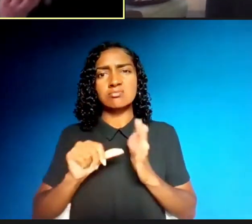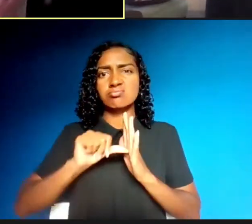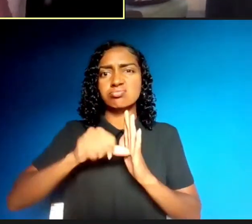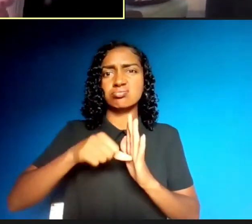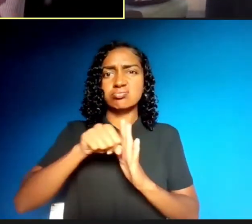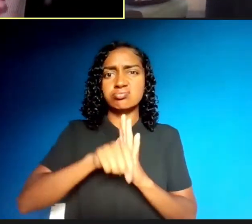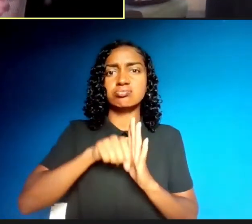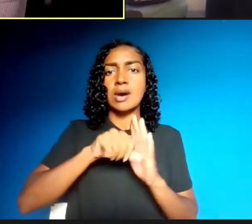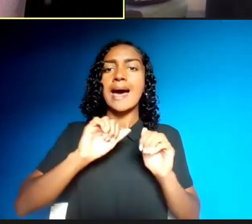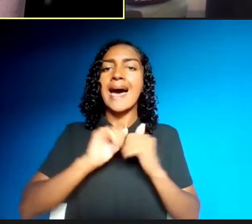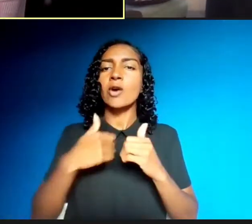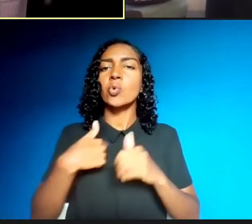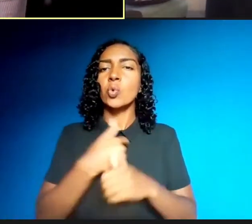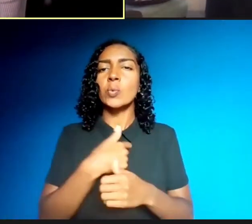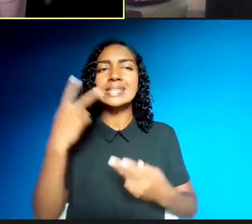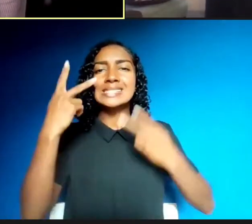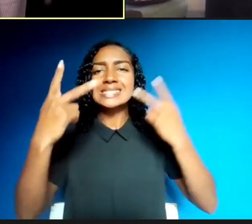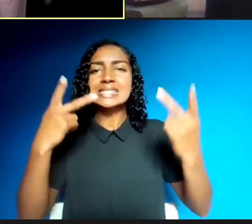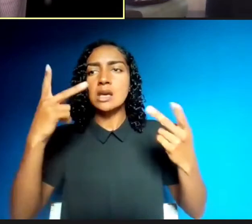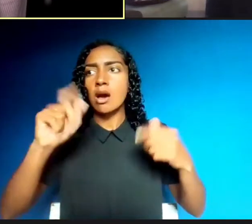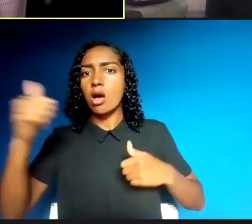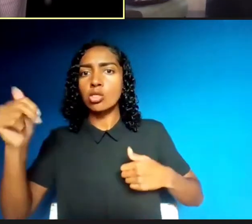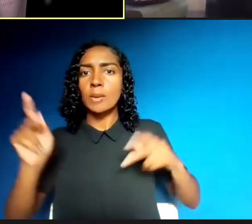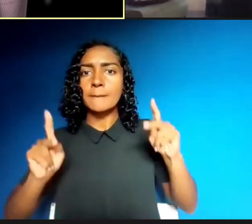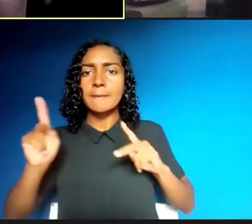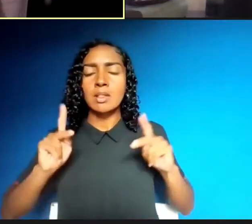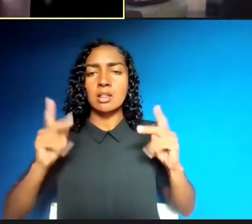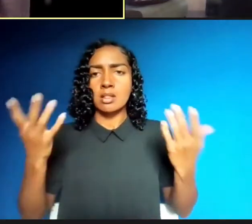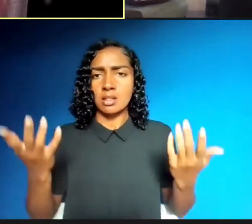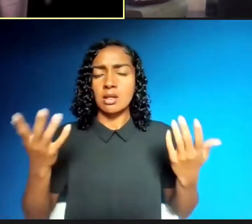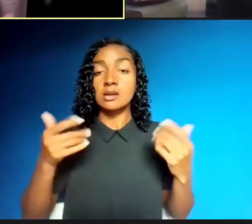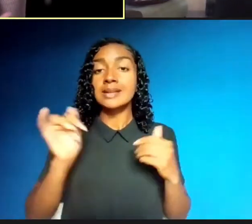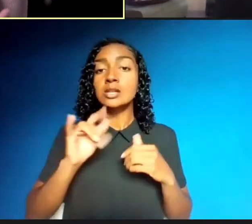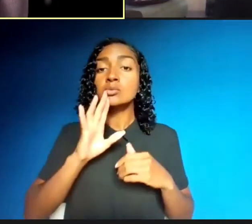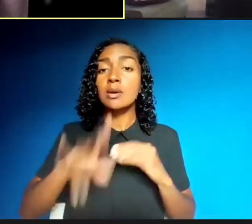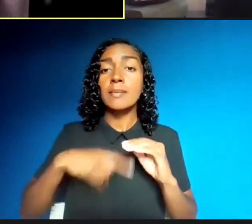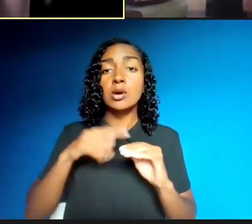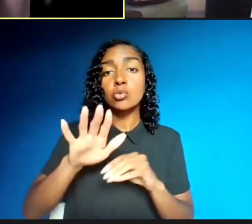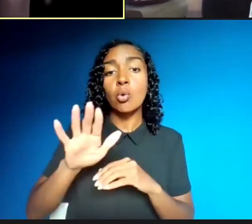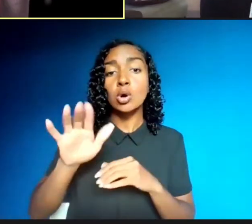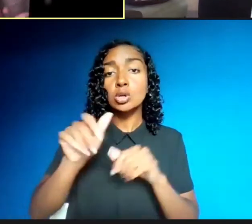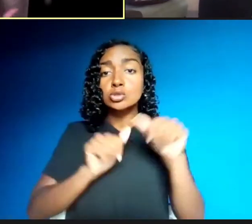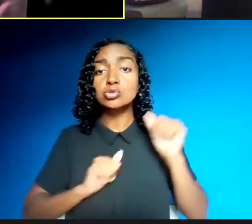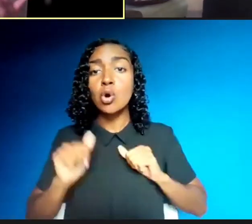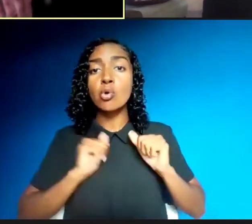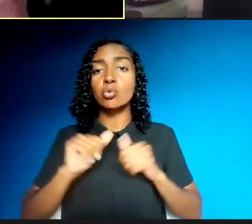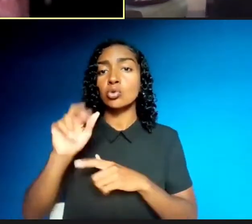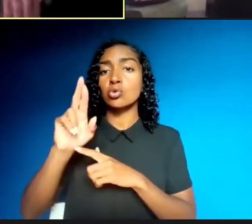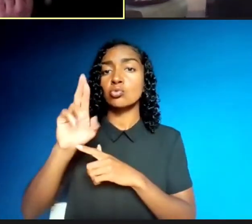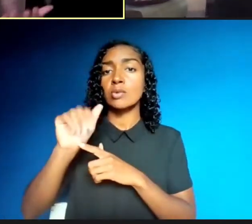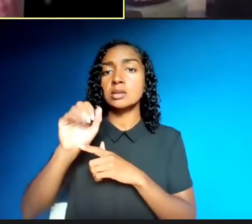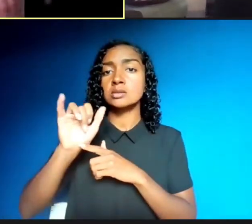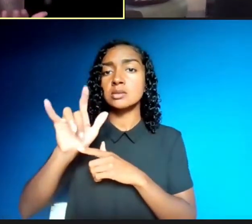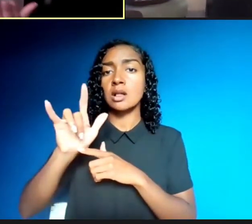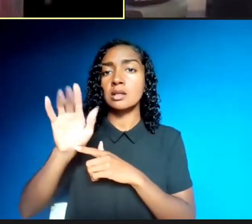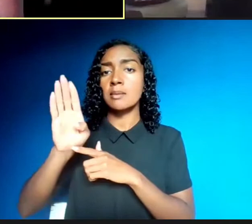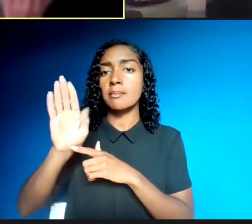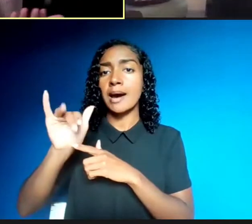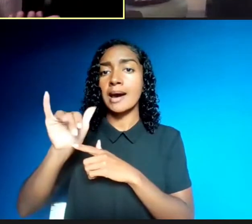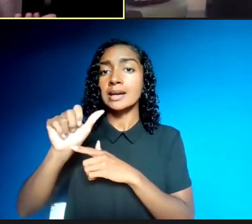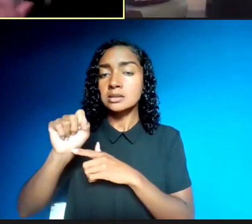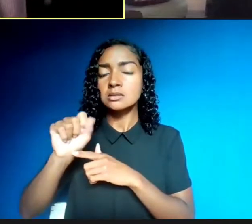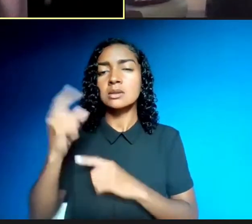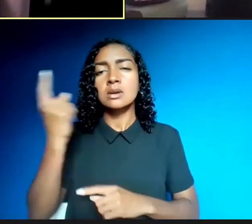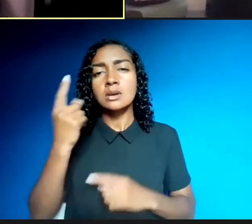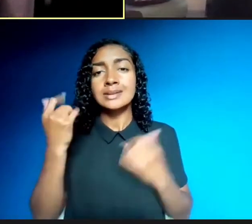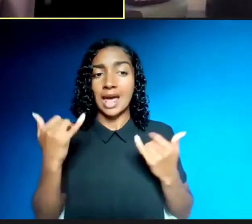Like, you talk about this on your show, like in terms of like racial biases. So I guess moving forward, like how can that improve like on the